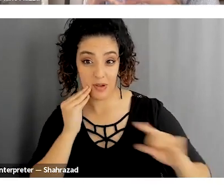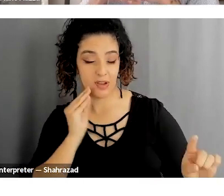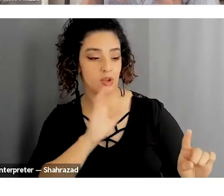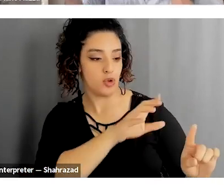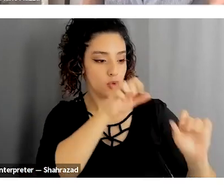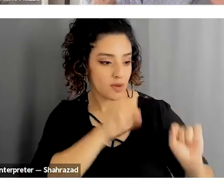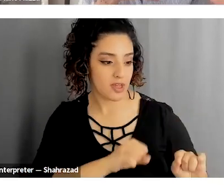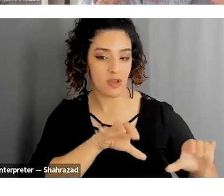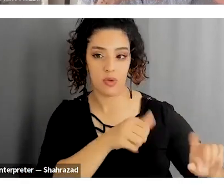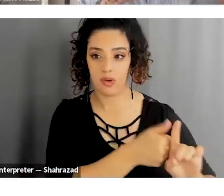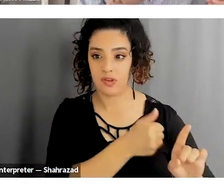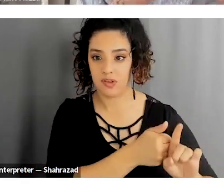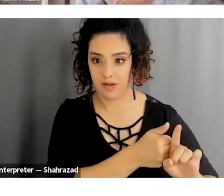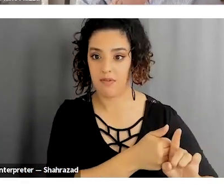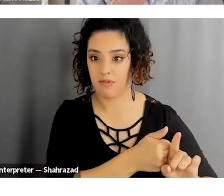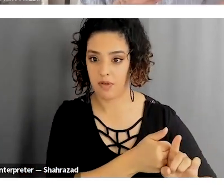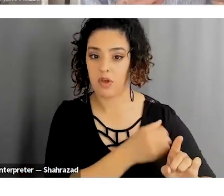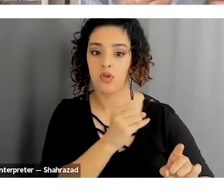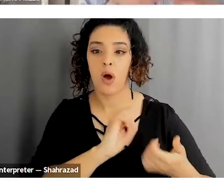of like interchangeable,